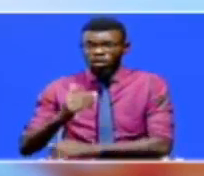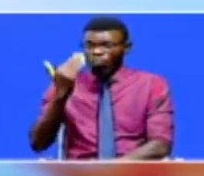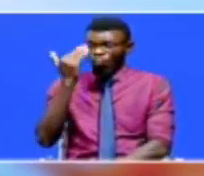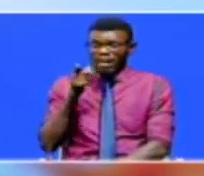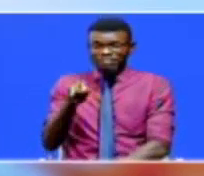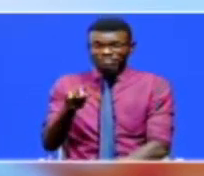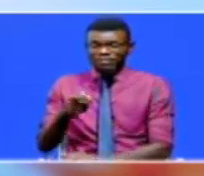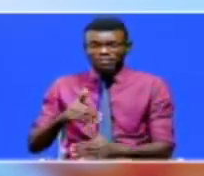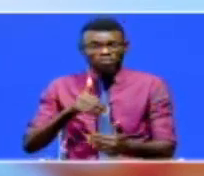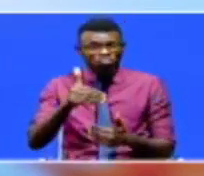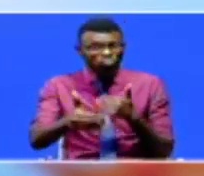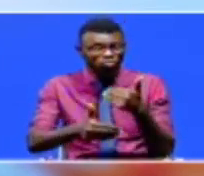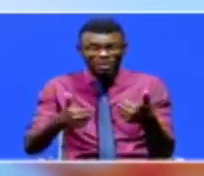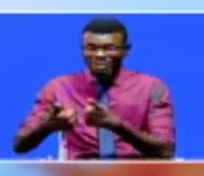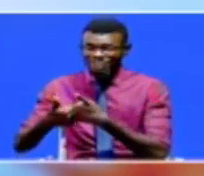this entire process.